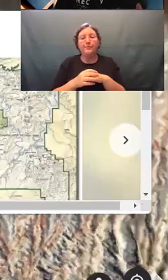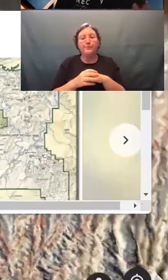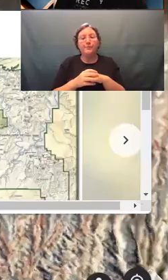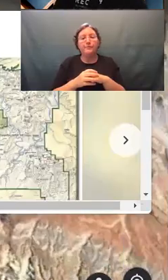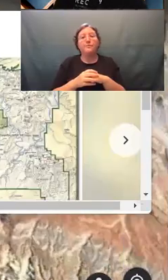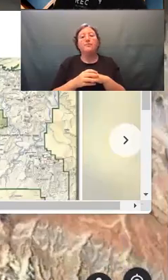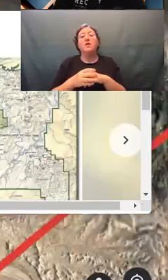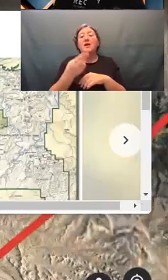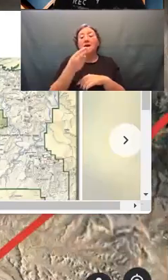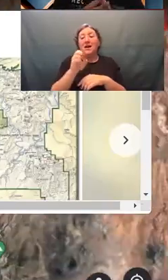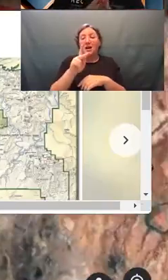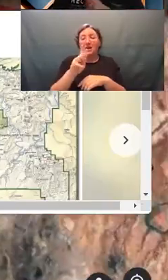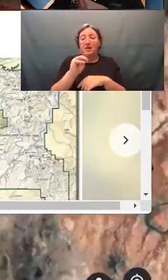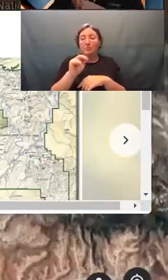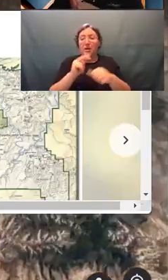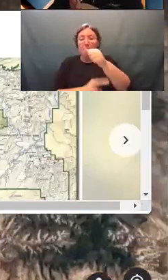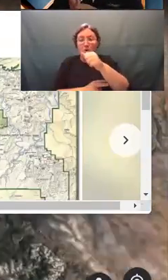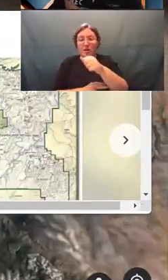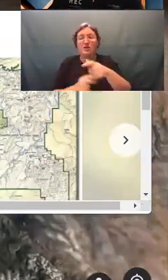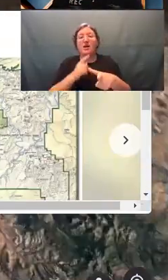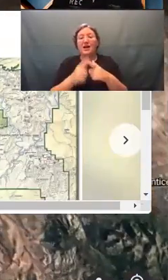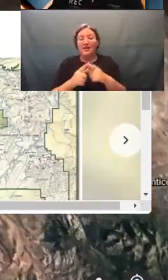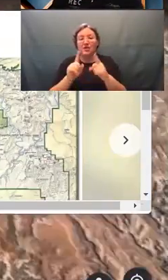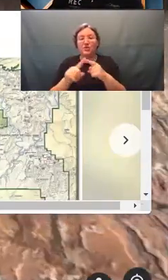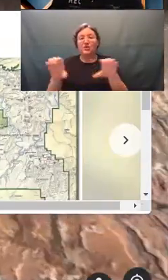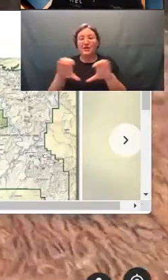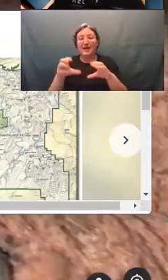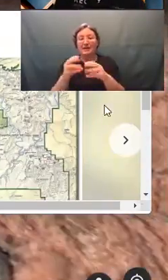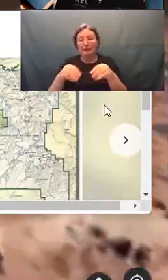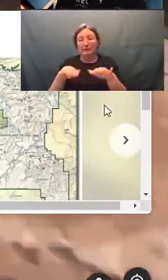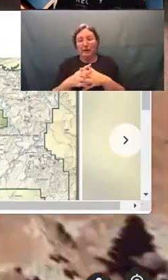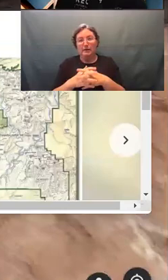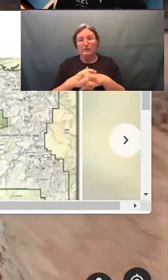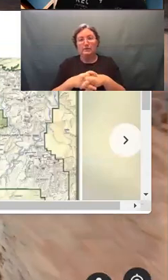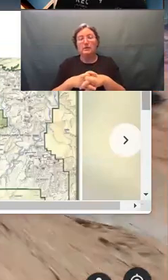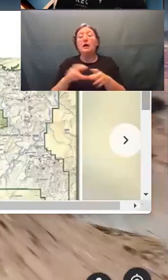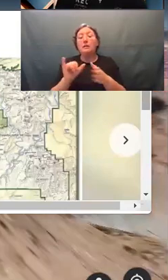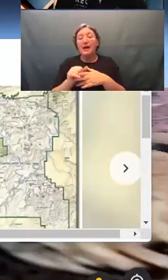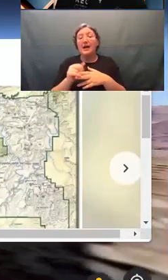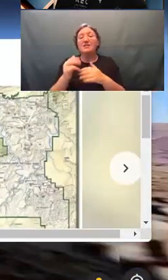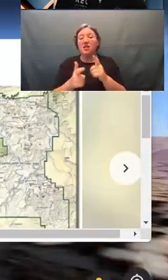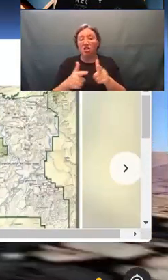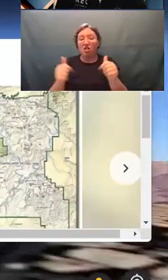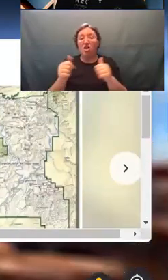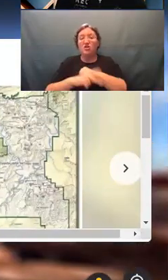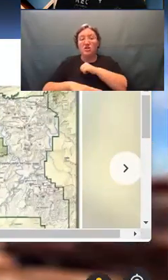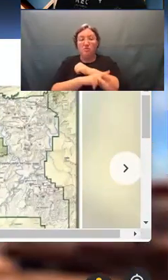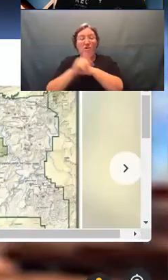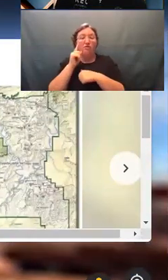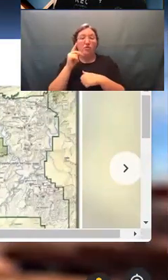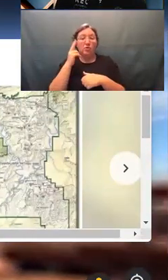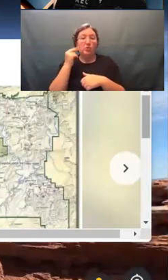From the Hickman Bridge Trail, we're going to head up to Canyonlands. Canyonlands is Utah's largest park and is appropriately